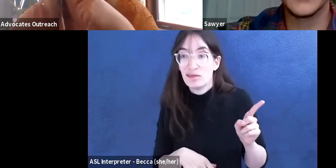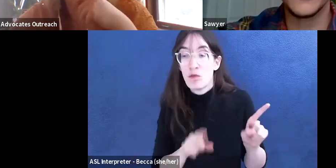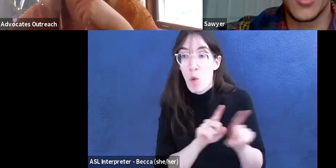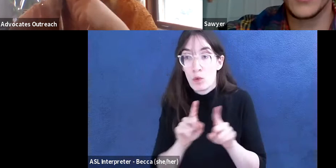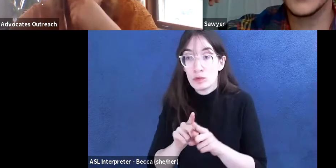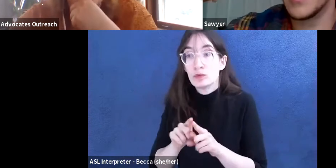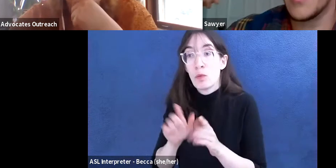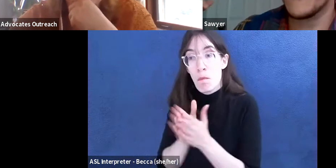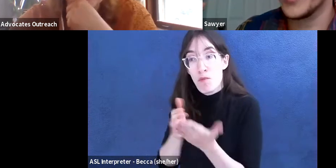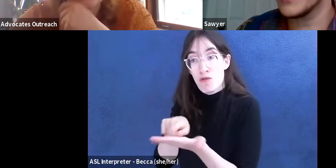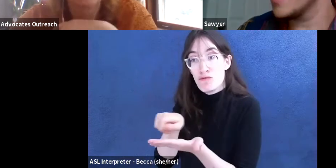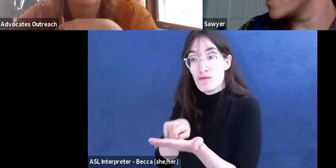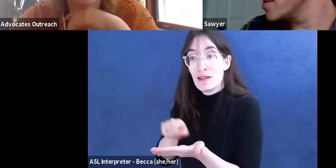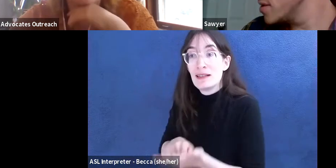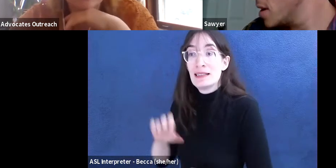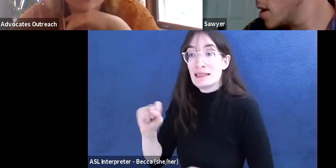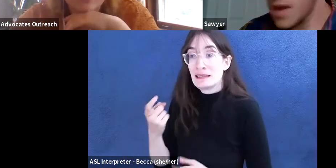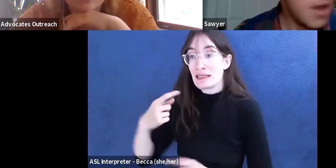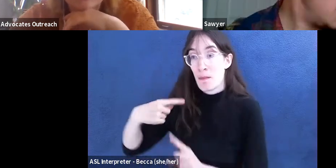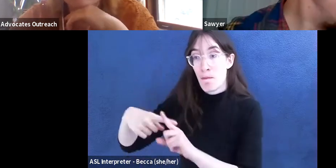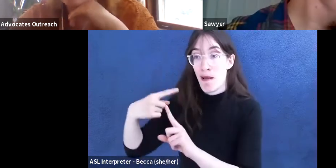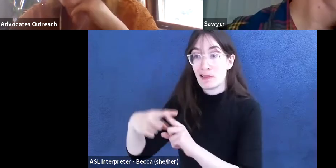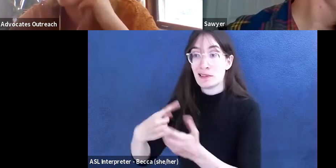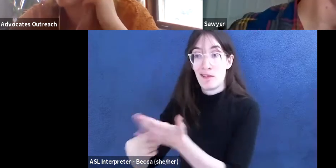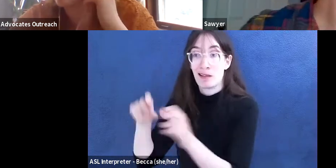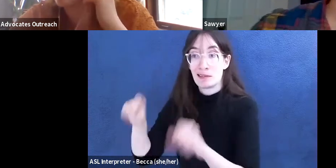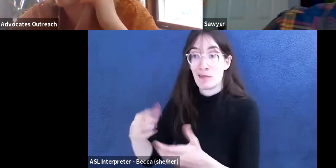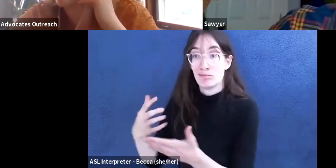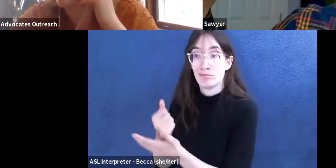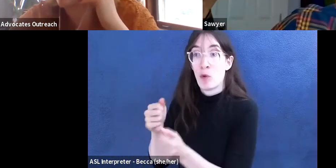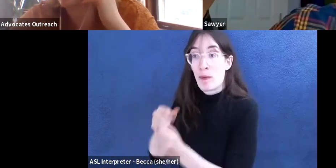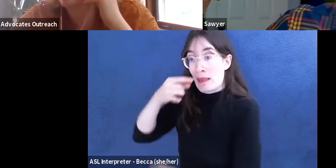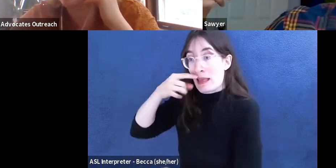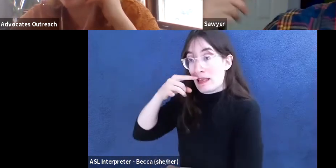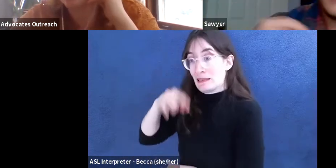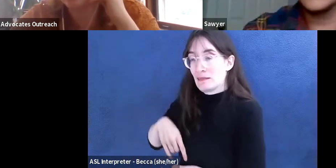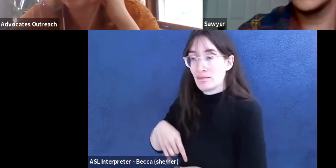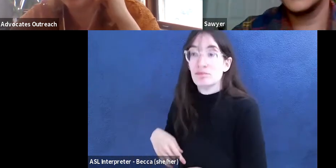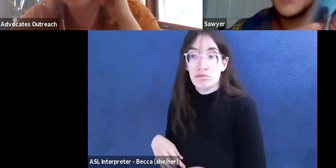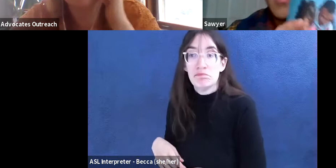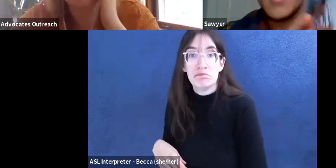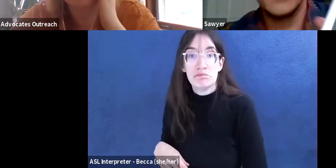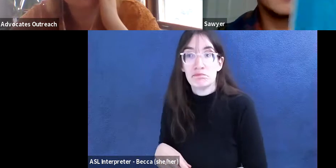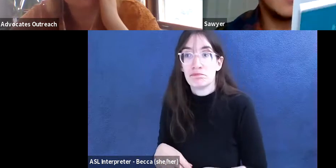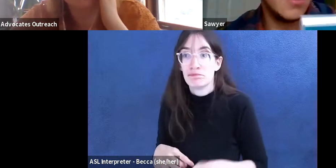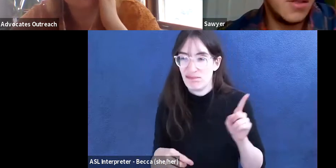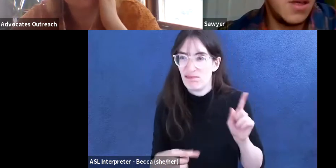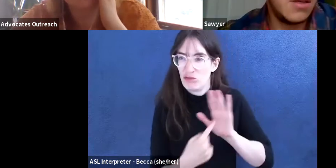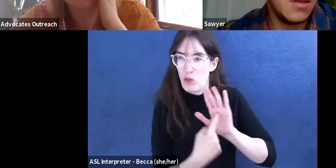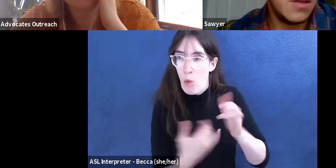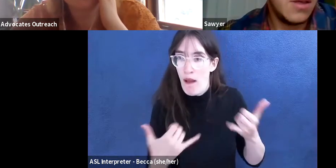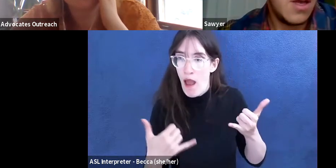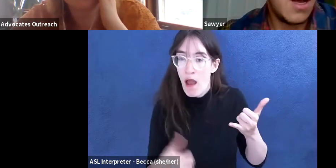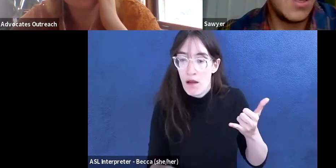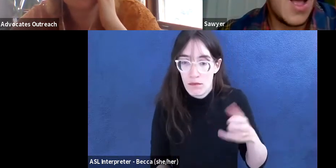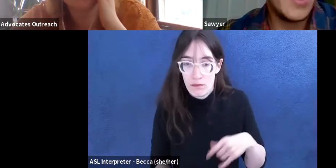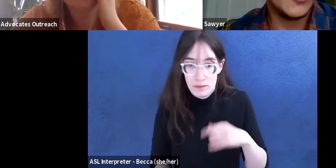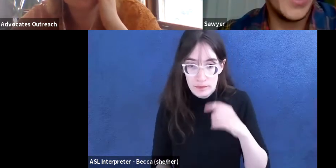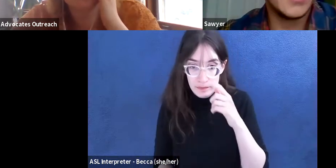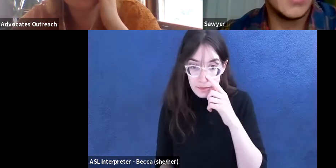So like that's, you know, the way that people outwardly express their gender. So through like clothing choices